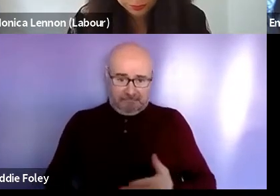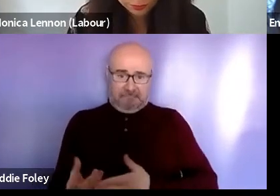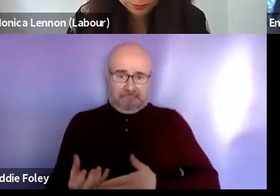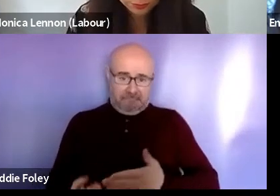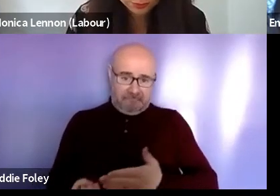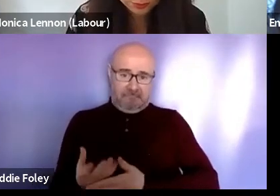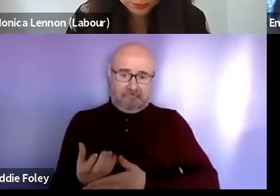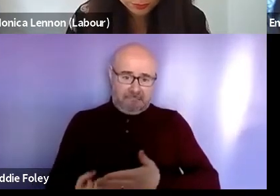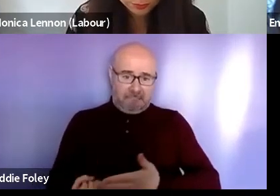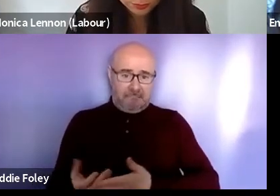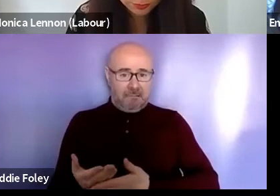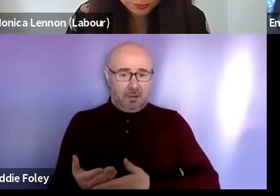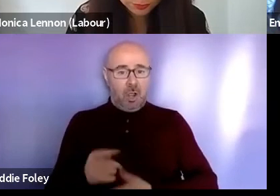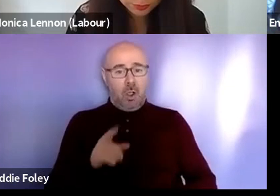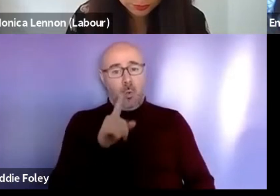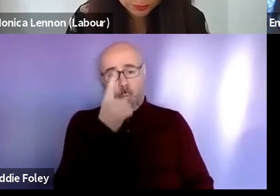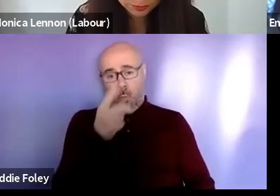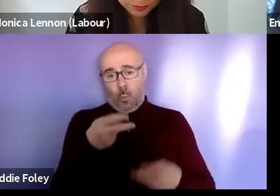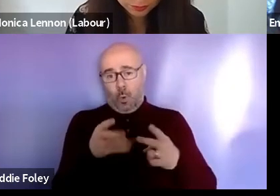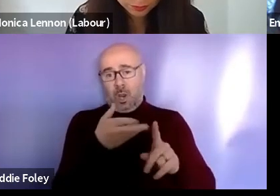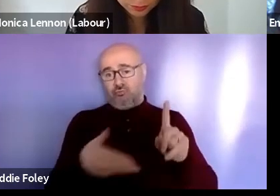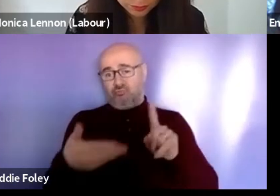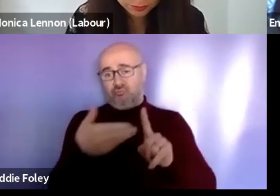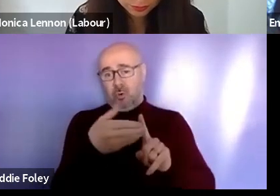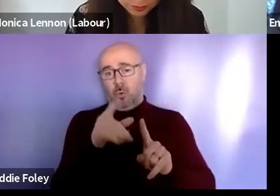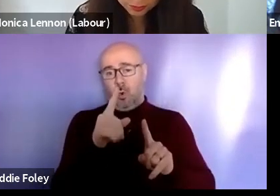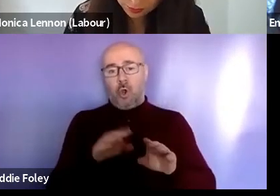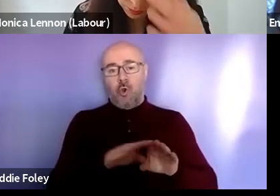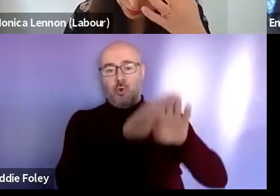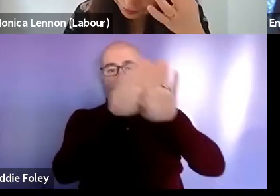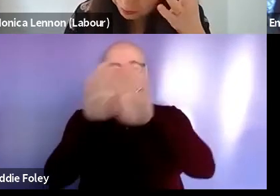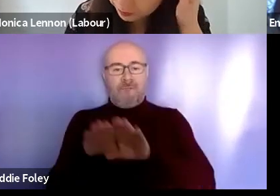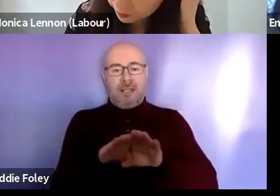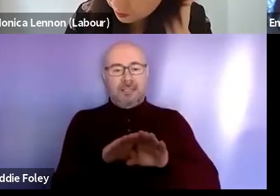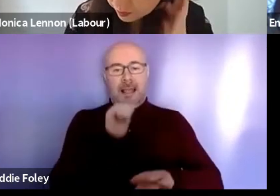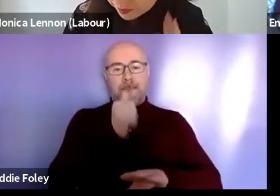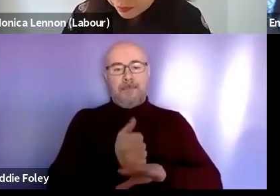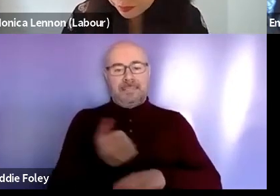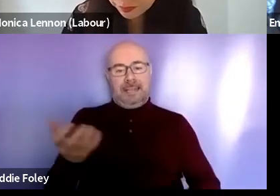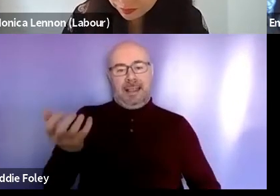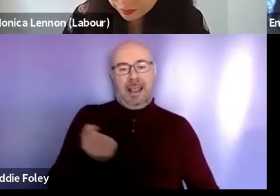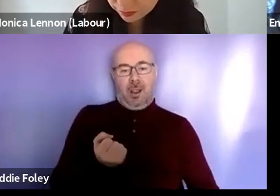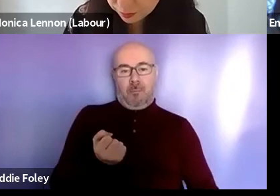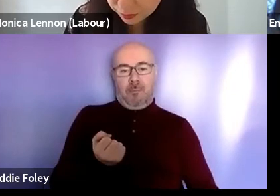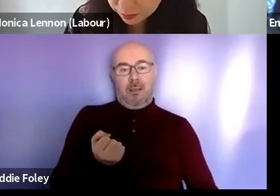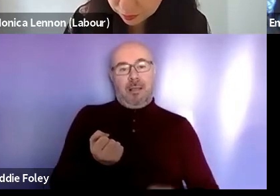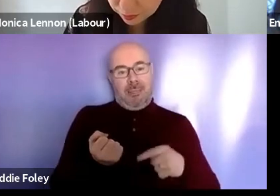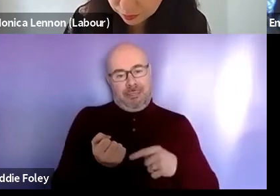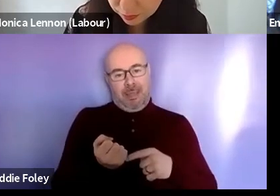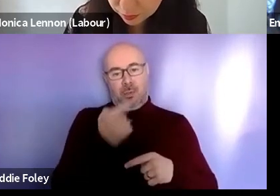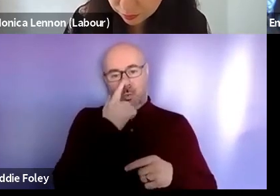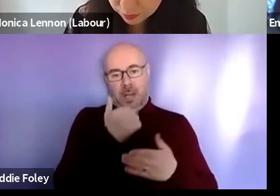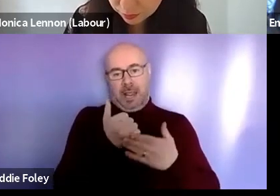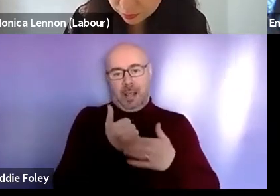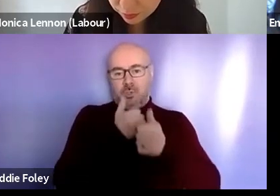another element to supporting people more generally as well. Okay, thank you.